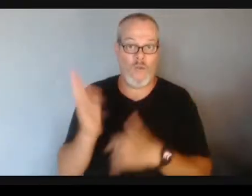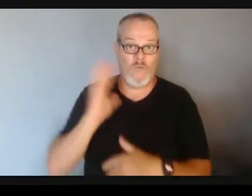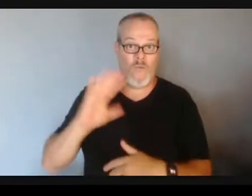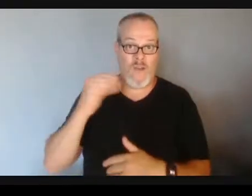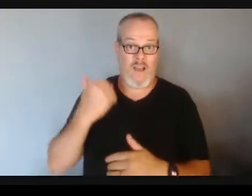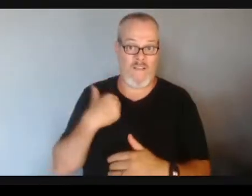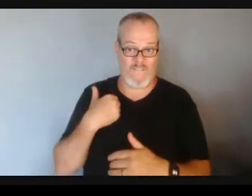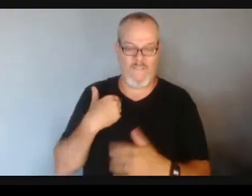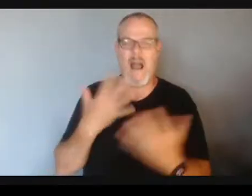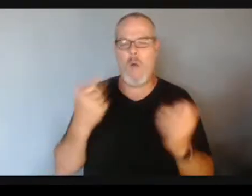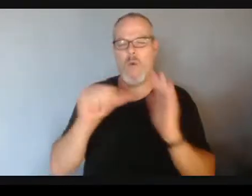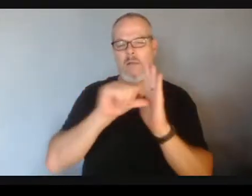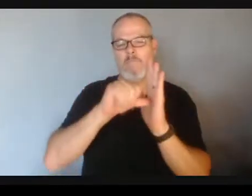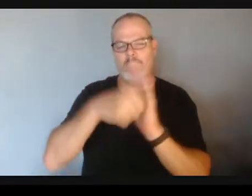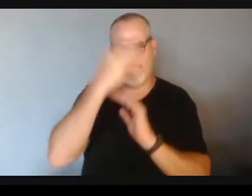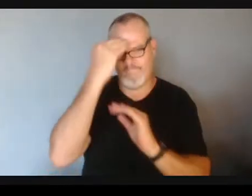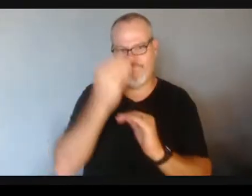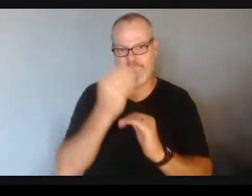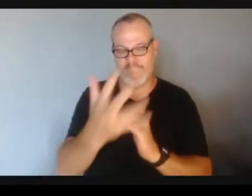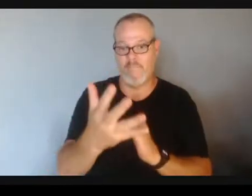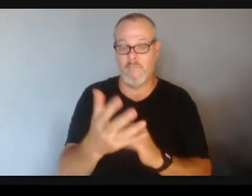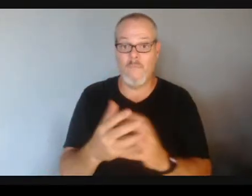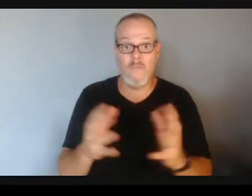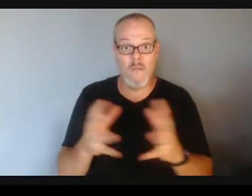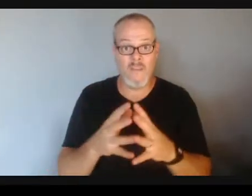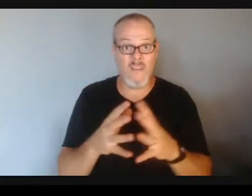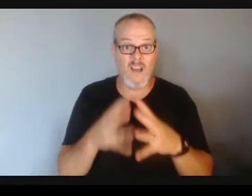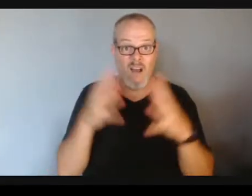to highlight that. Not a lot of